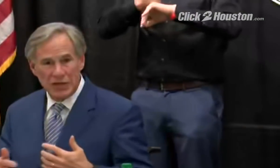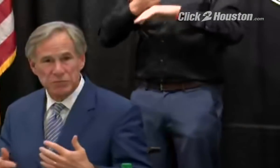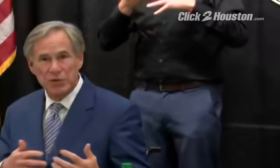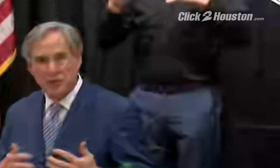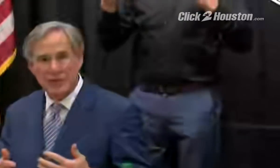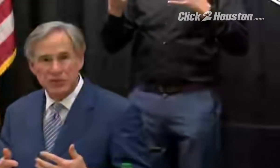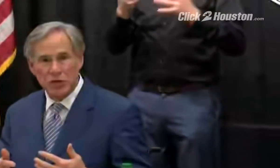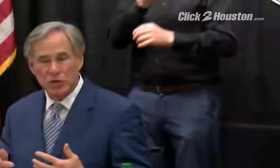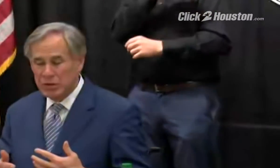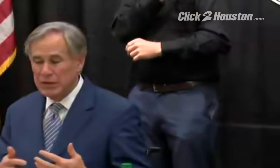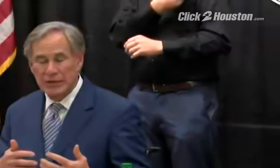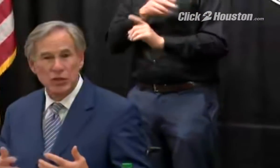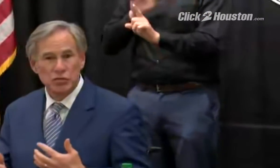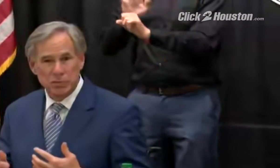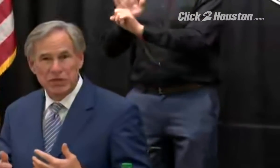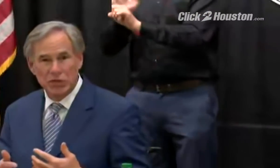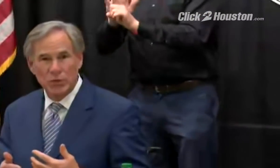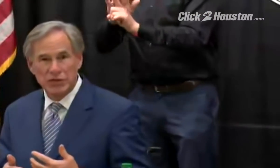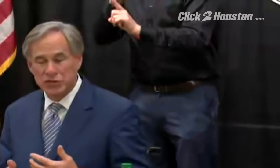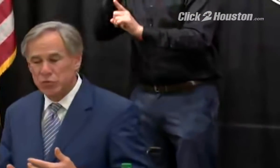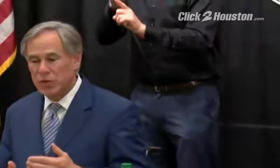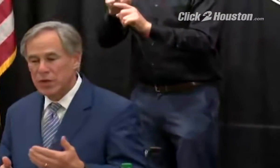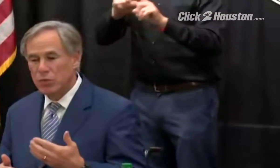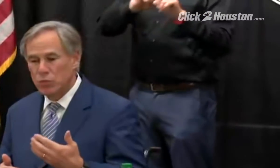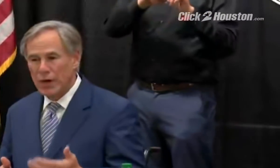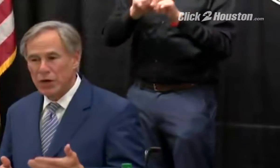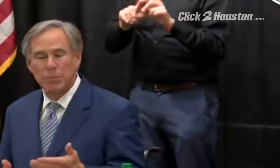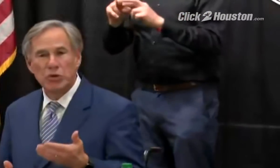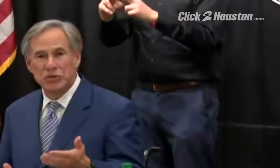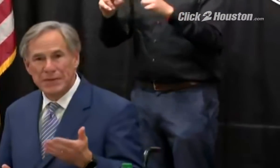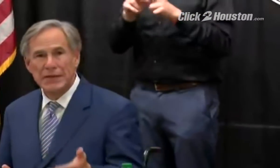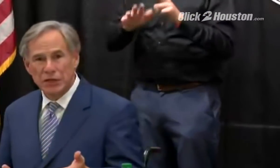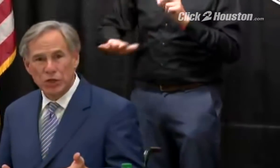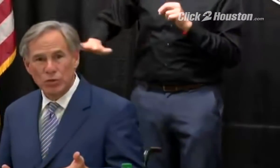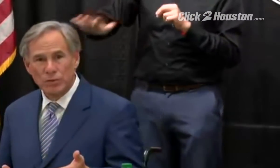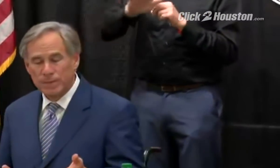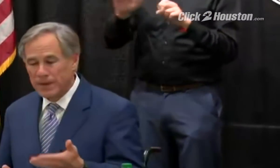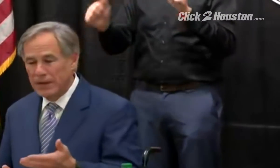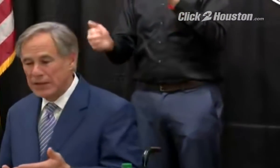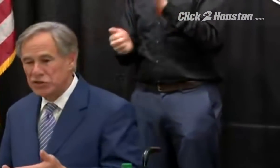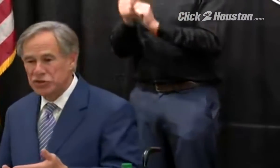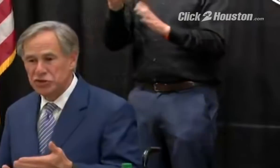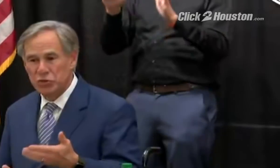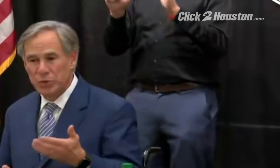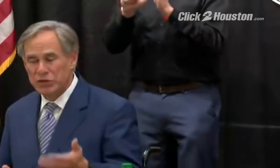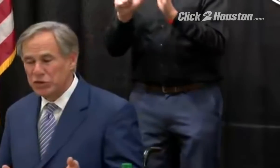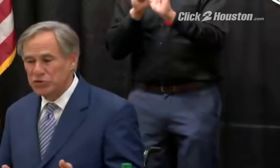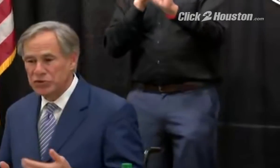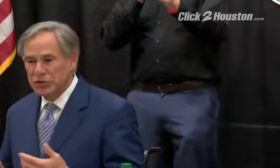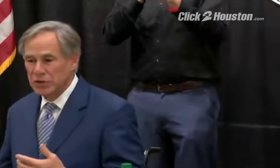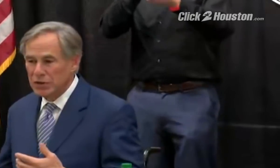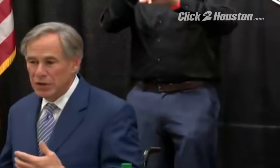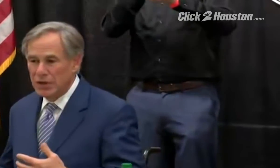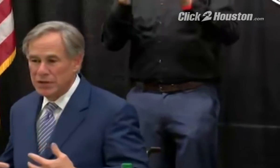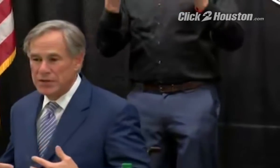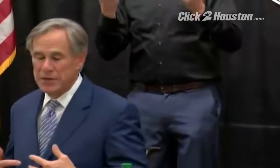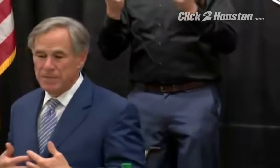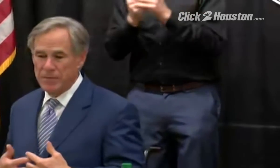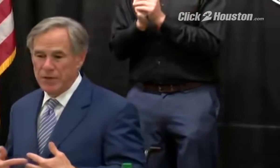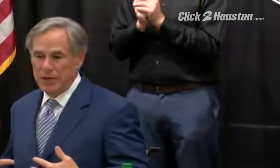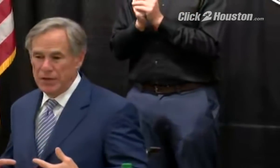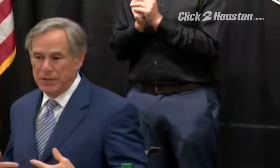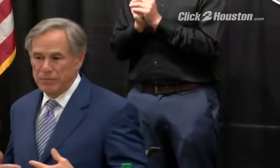the hospital needs are in those particular regions. Our most immediate goal is to reduce